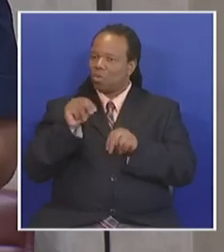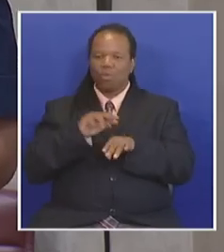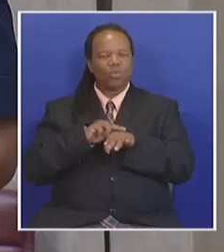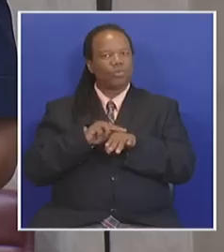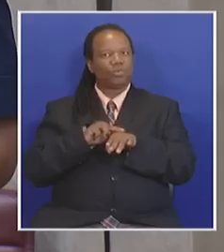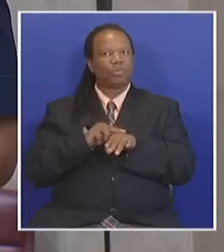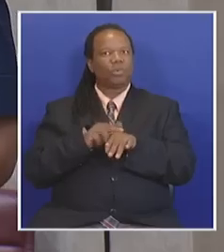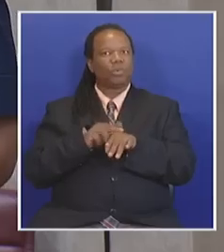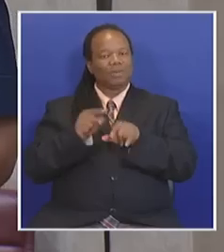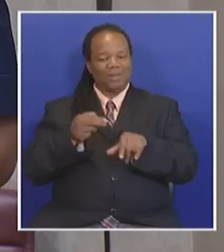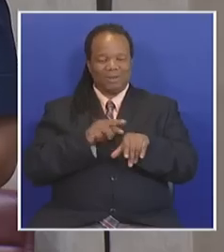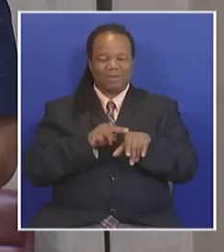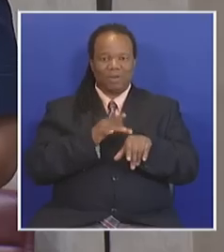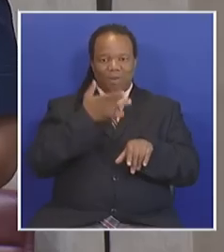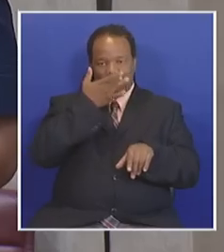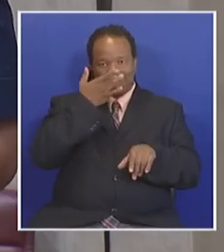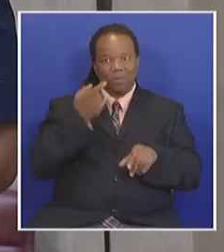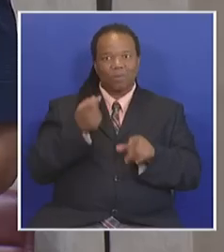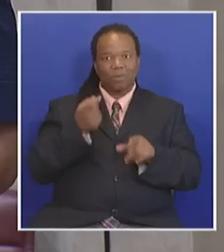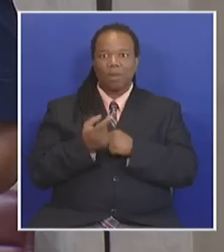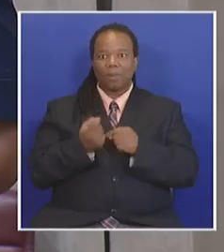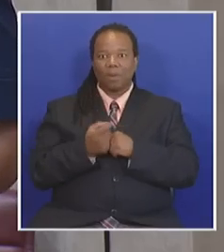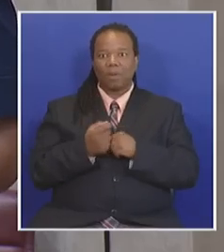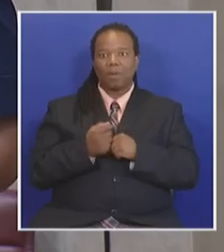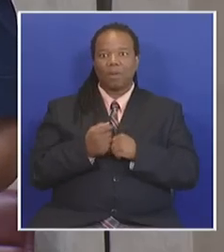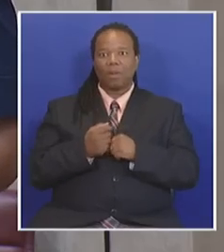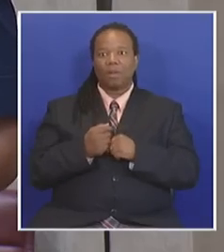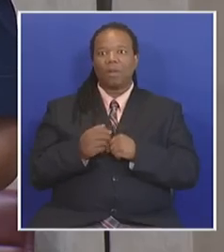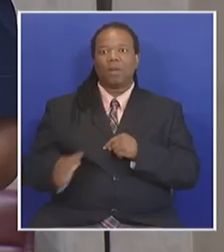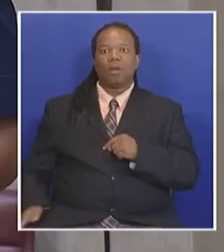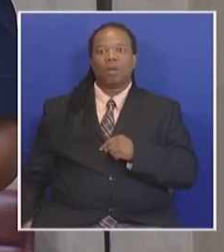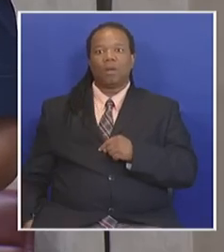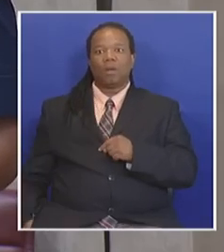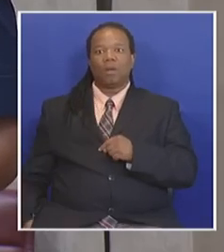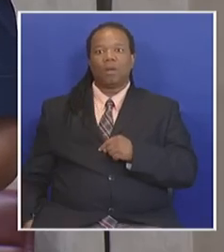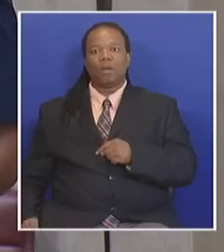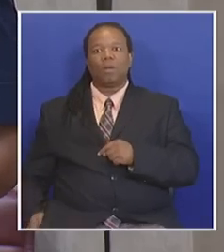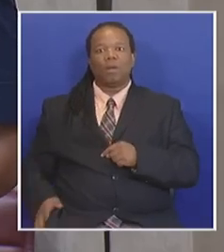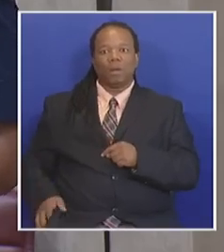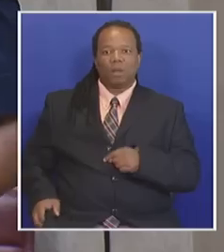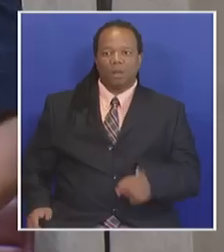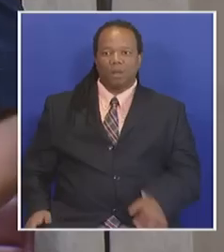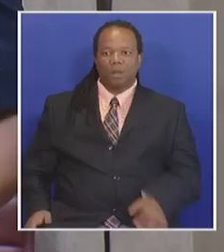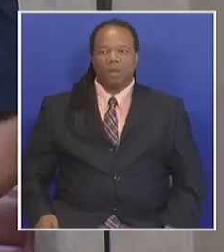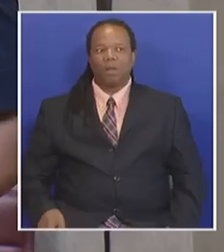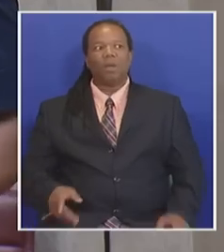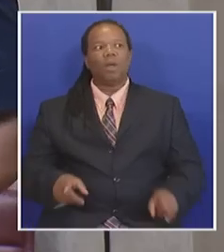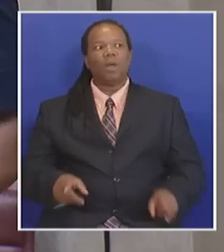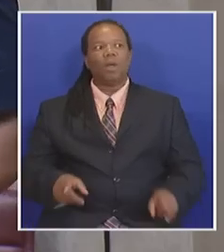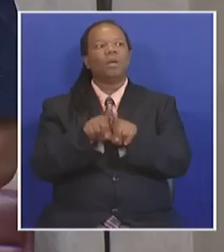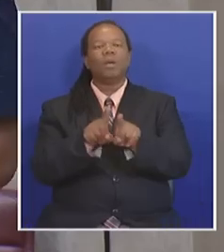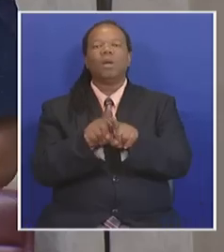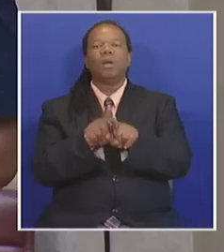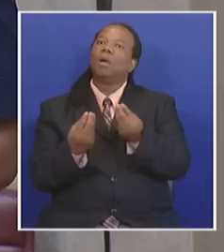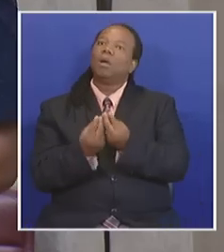racial prejudices still prevalent in our own institutions of higher learning. Let us deal with racial prejudices in judiciary, and let us deal